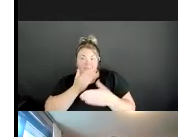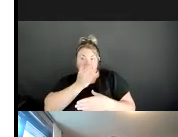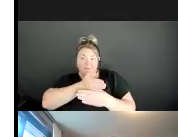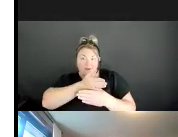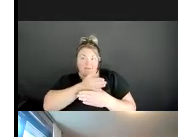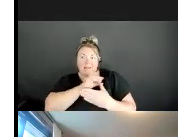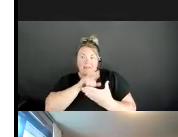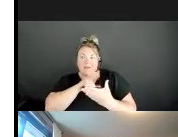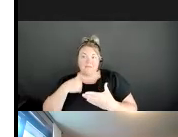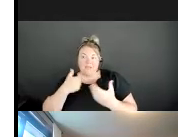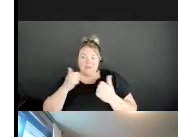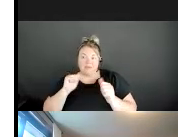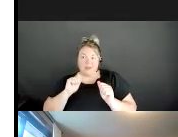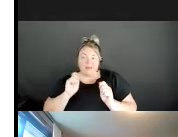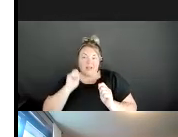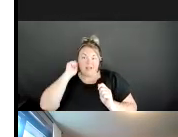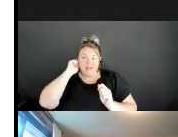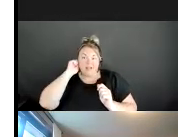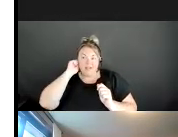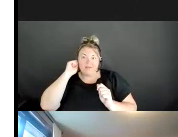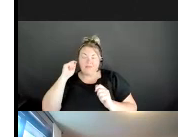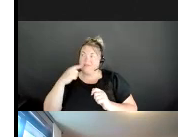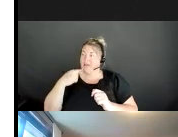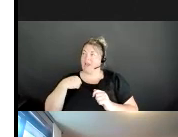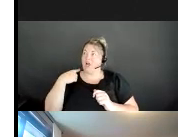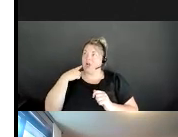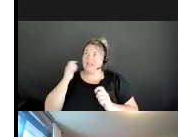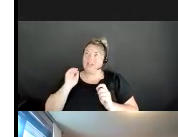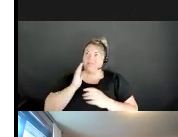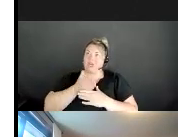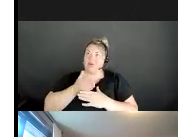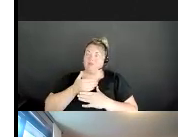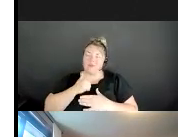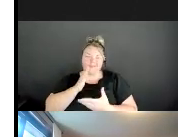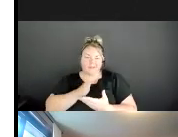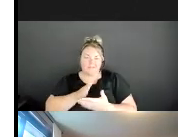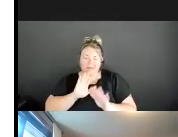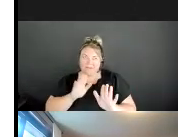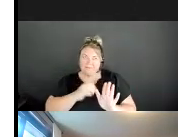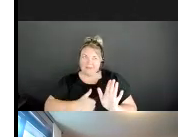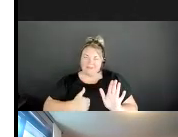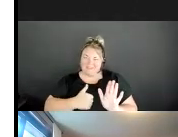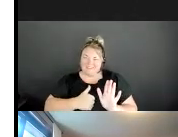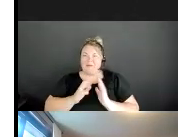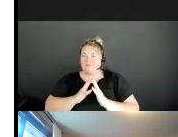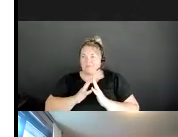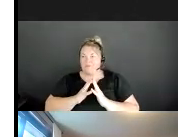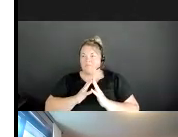it. I put my headphones in, and the minute I did, you said I heard interference. So I stopped. My apologies.